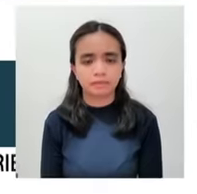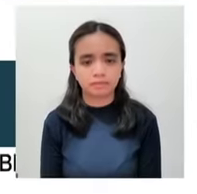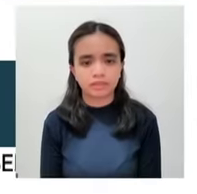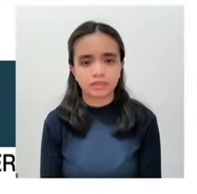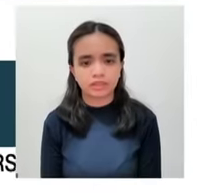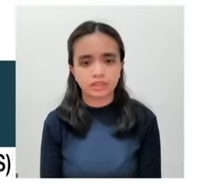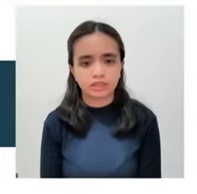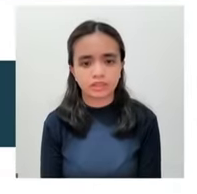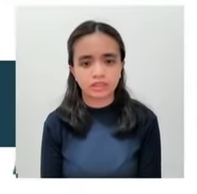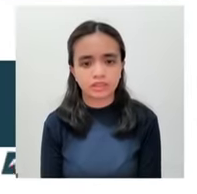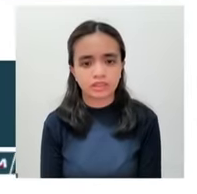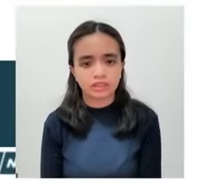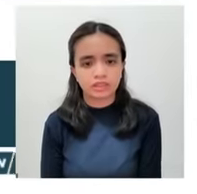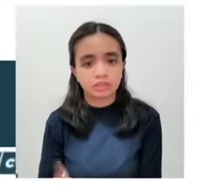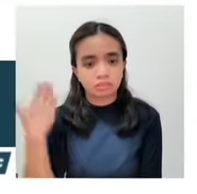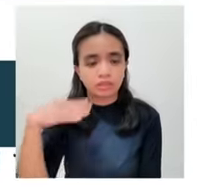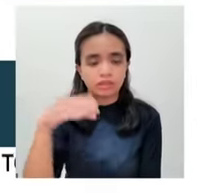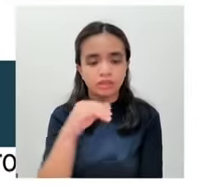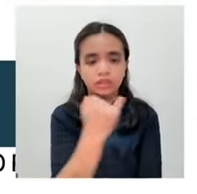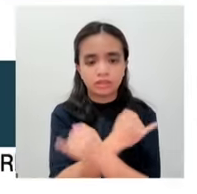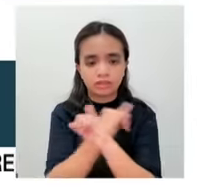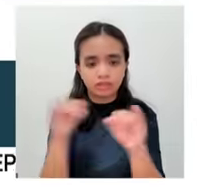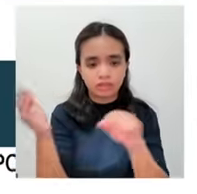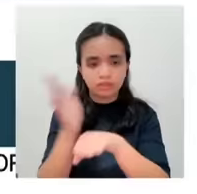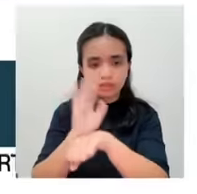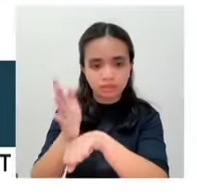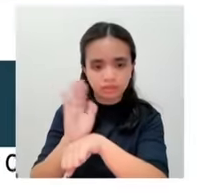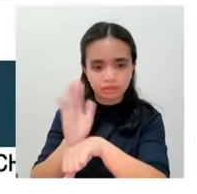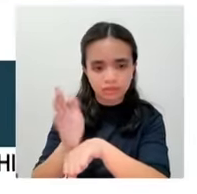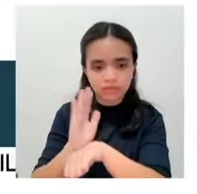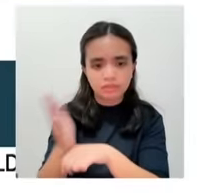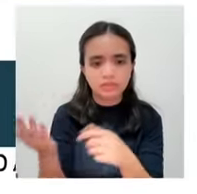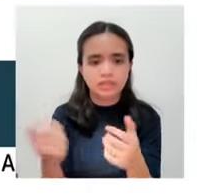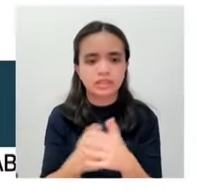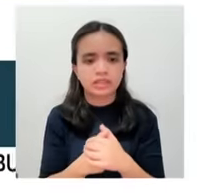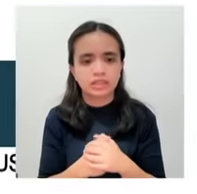susuko yung mga dating indie films, maliliit na pelikulang ginagawa, but